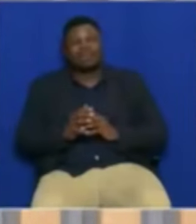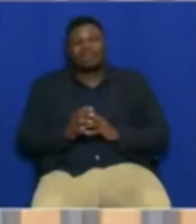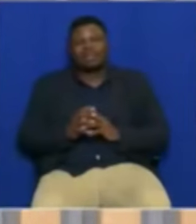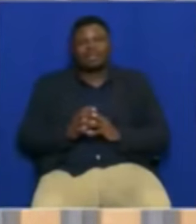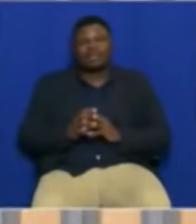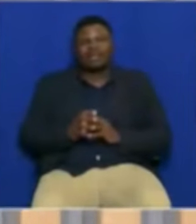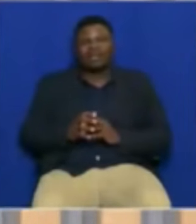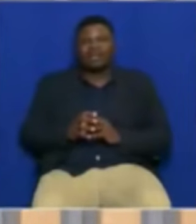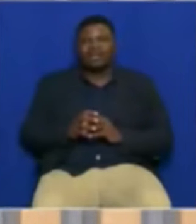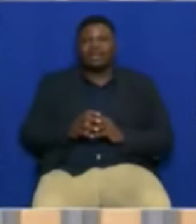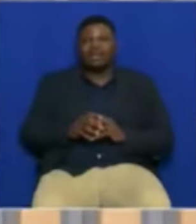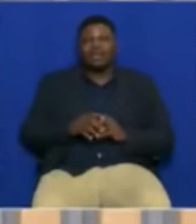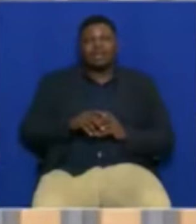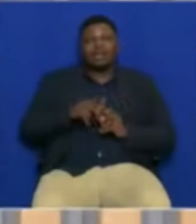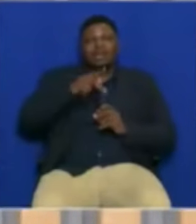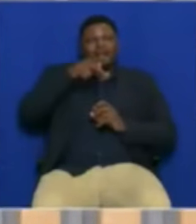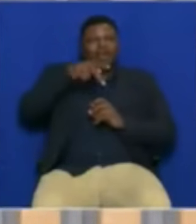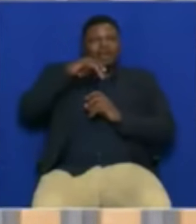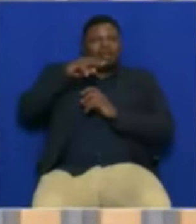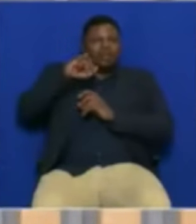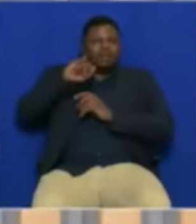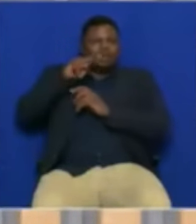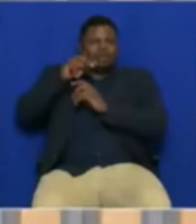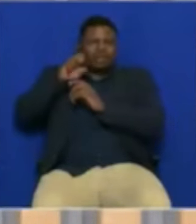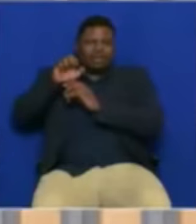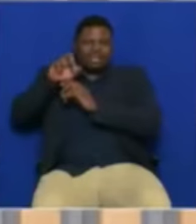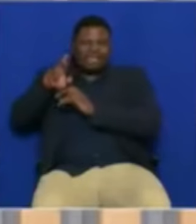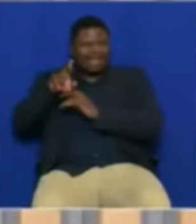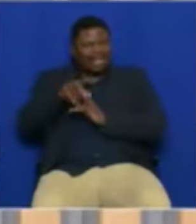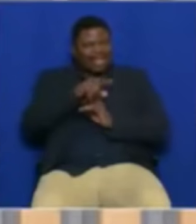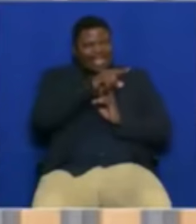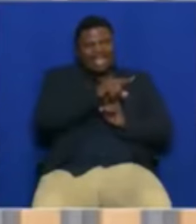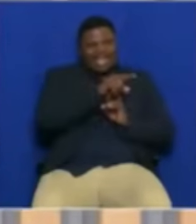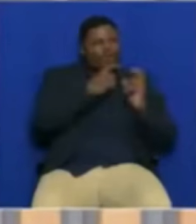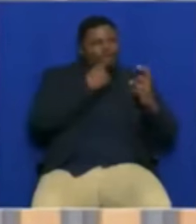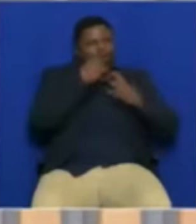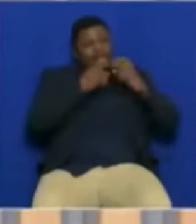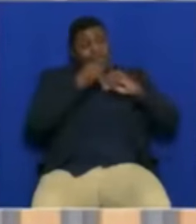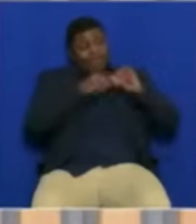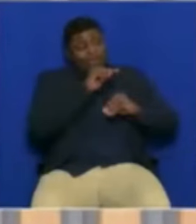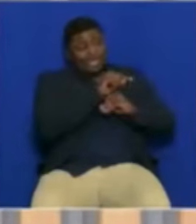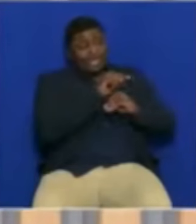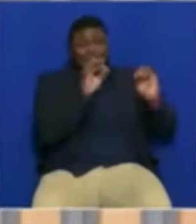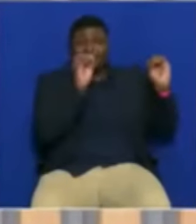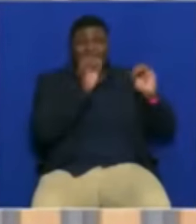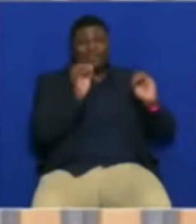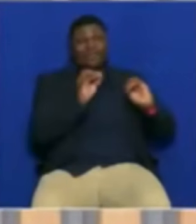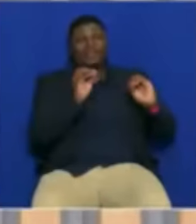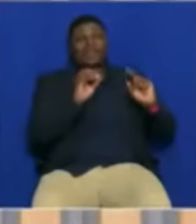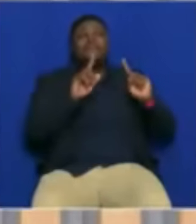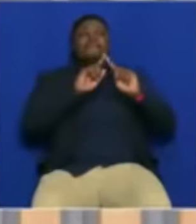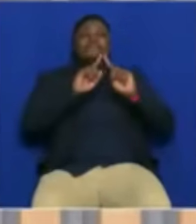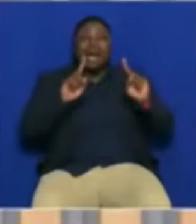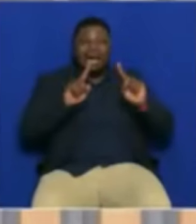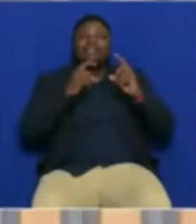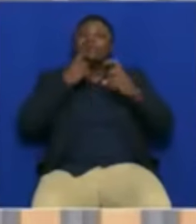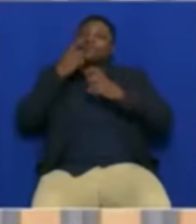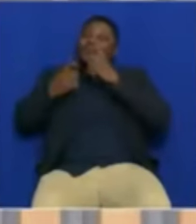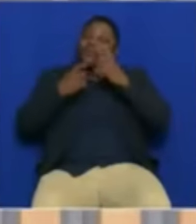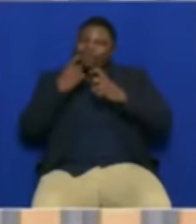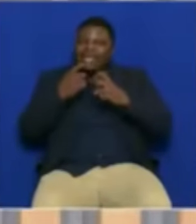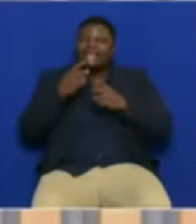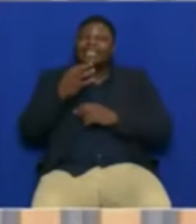no complaint against investigating officers in that case. The complaint is funds of crime